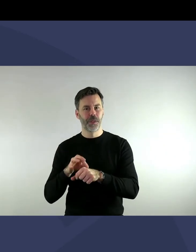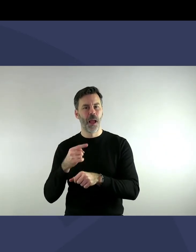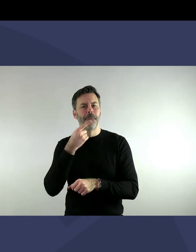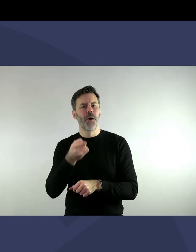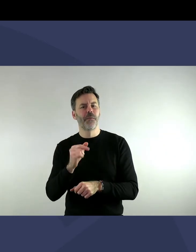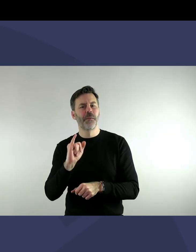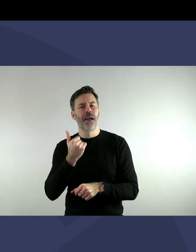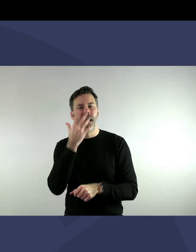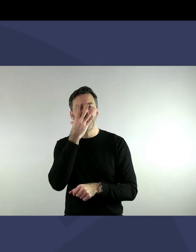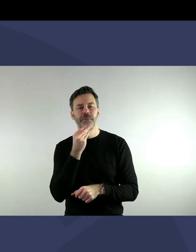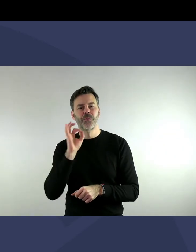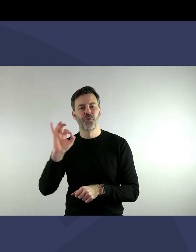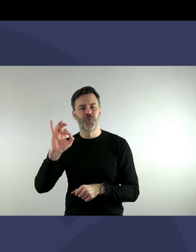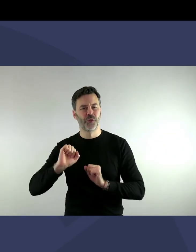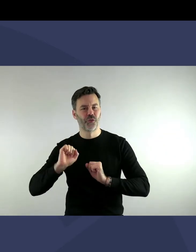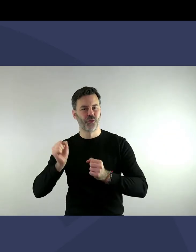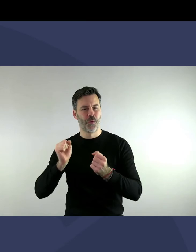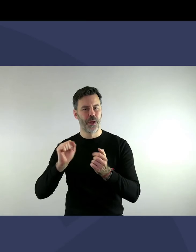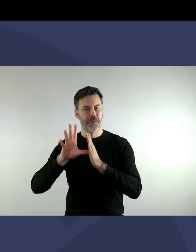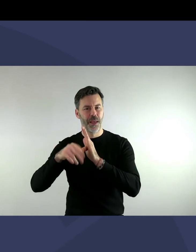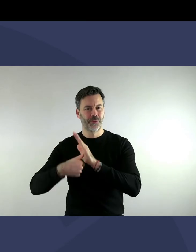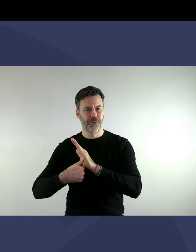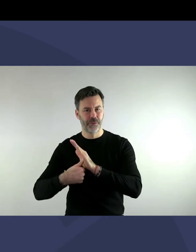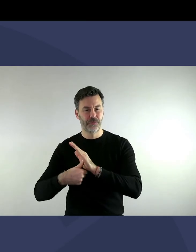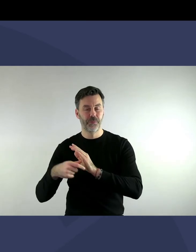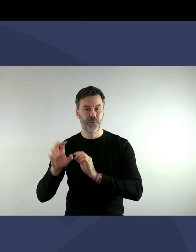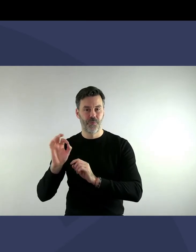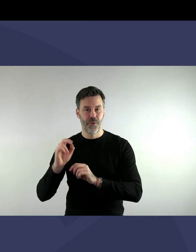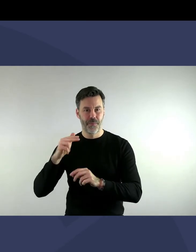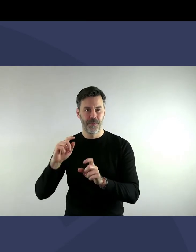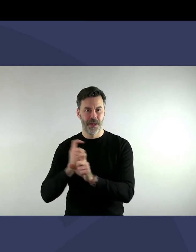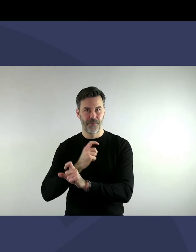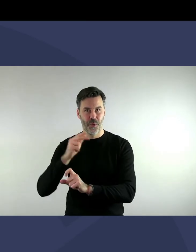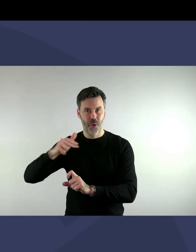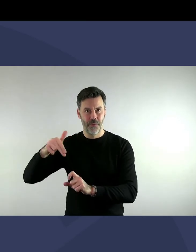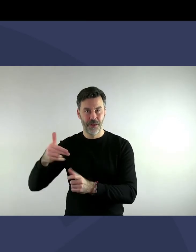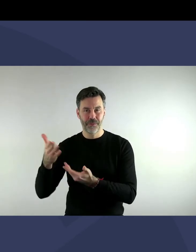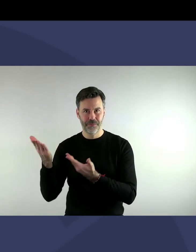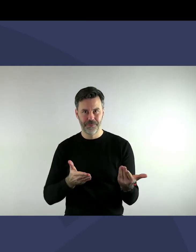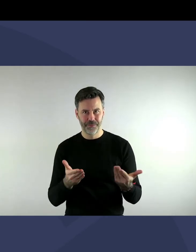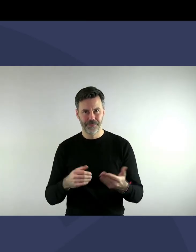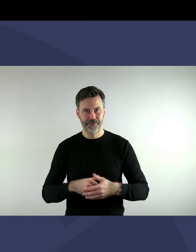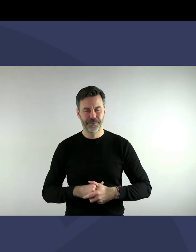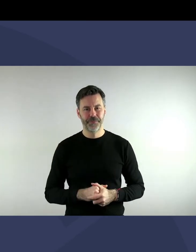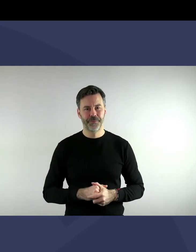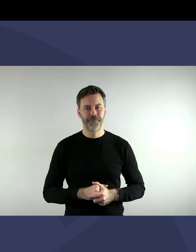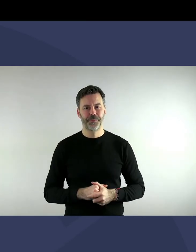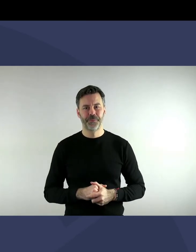about the activities taken from the perspective of the municipality, but from Norway. Magnus, the floor is